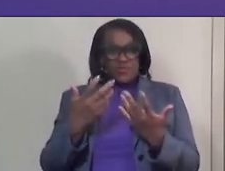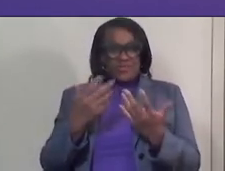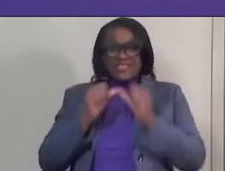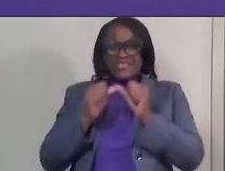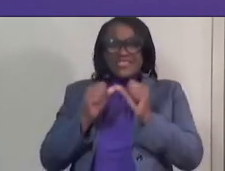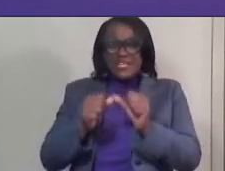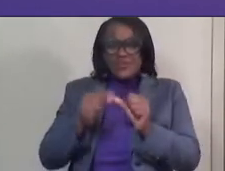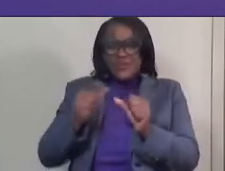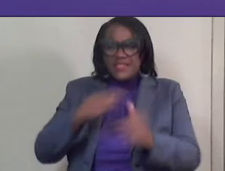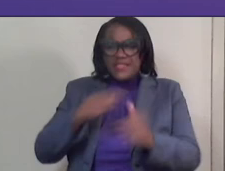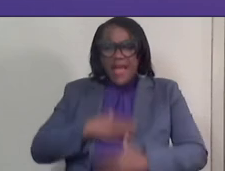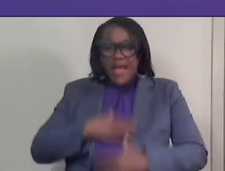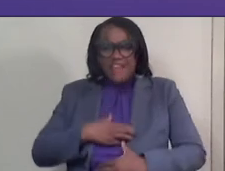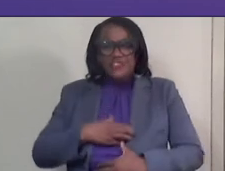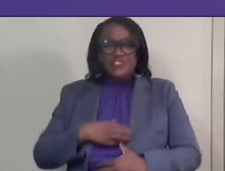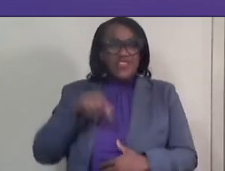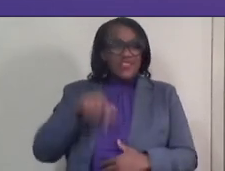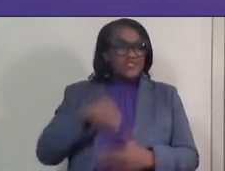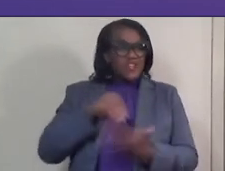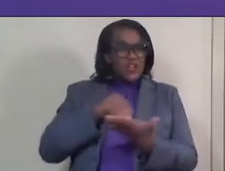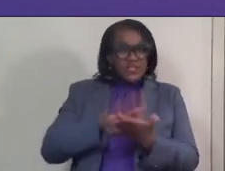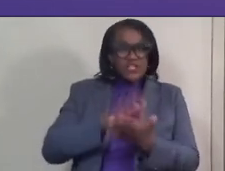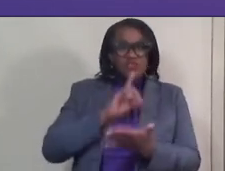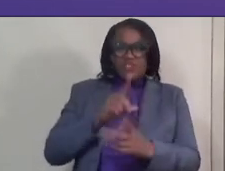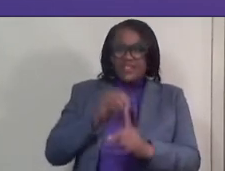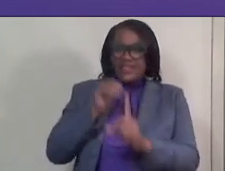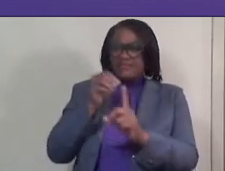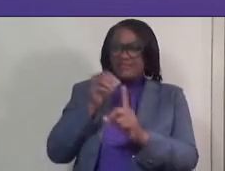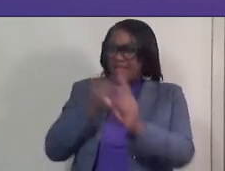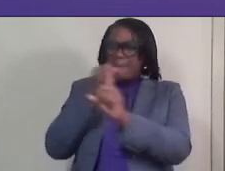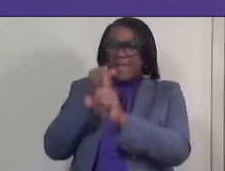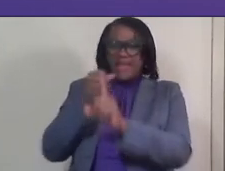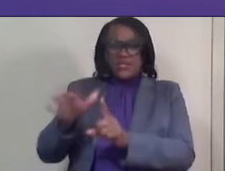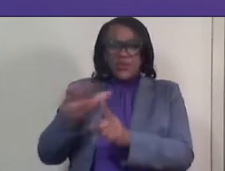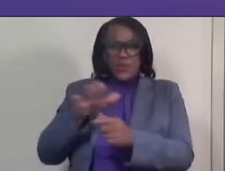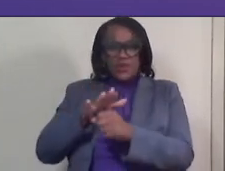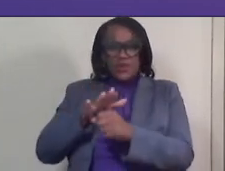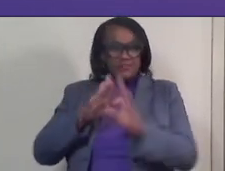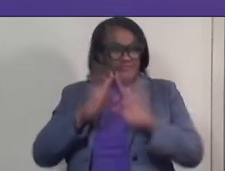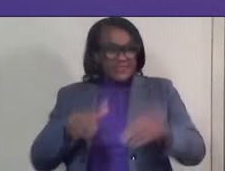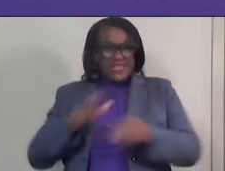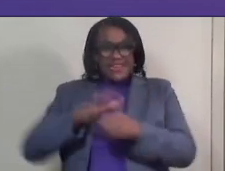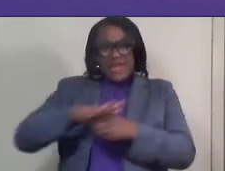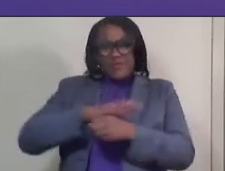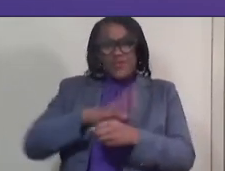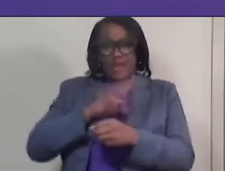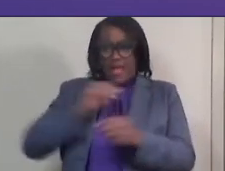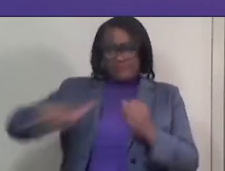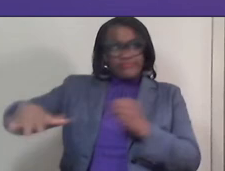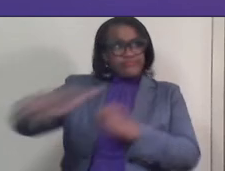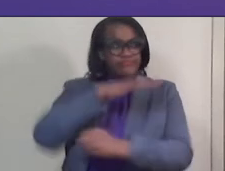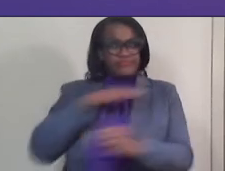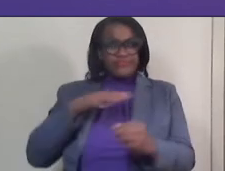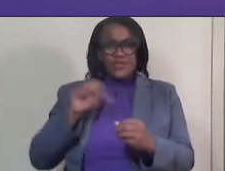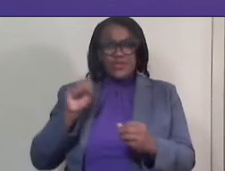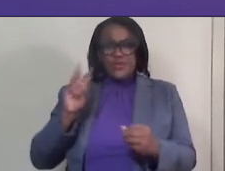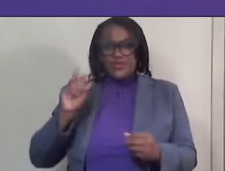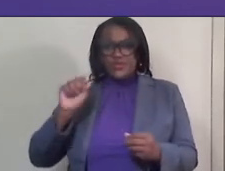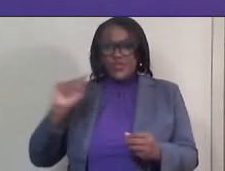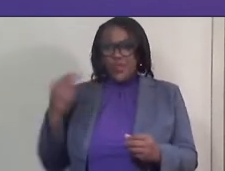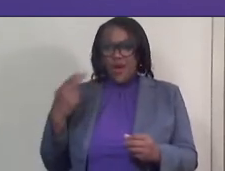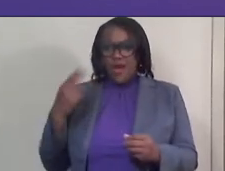and this tradition of documentation is impacting your neighborhood and wider the community at Swarthmore. Thank